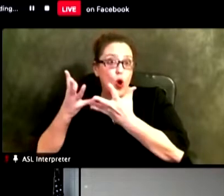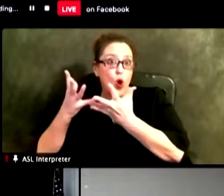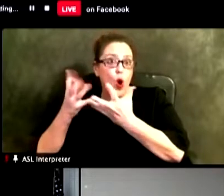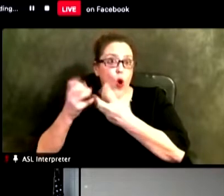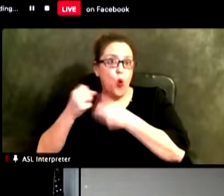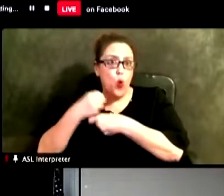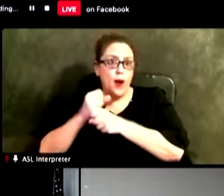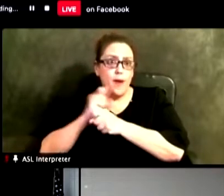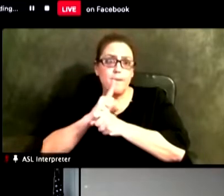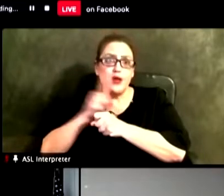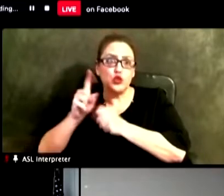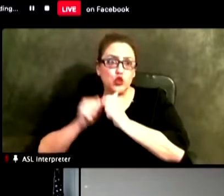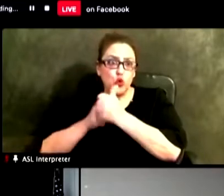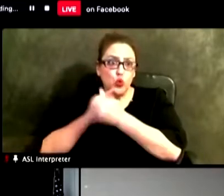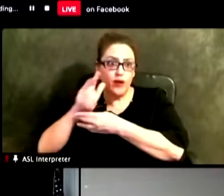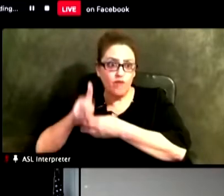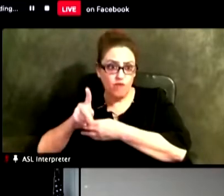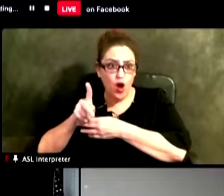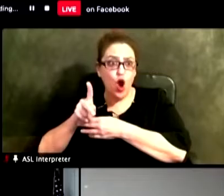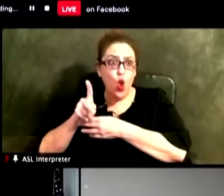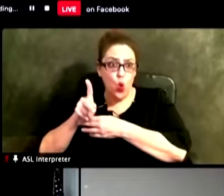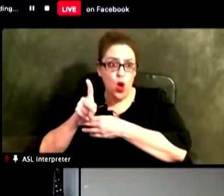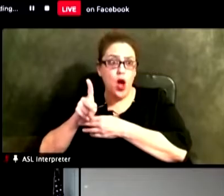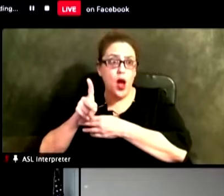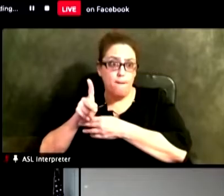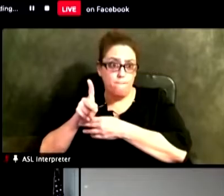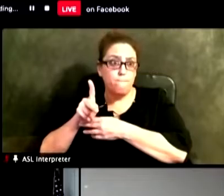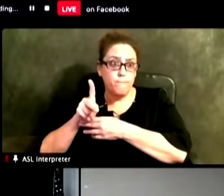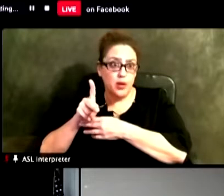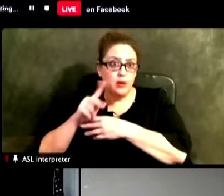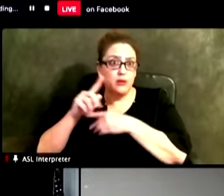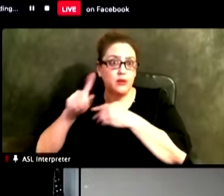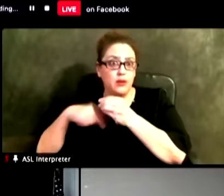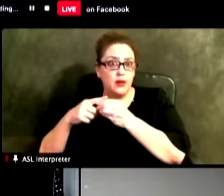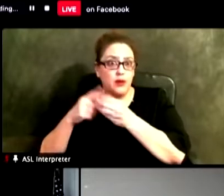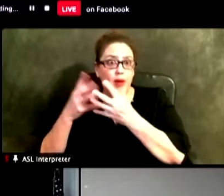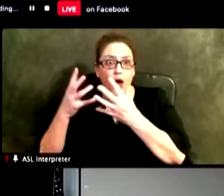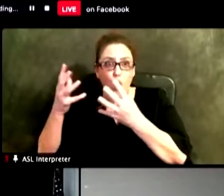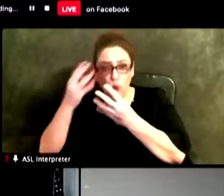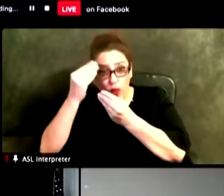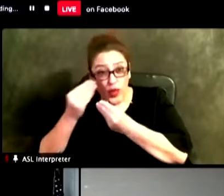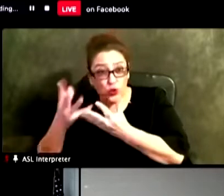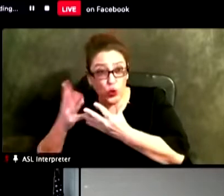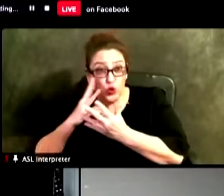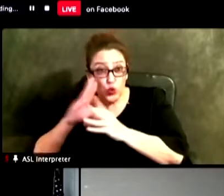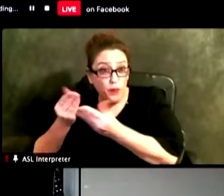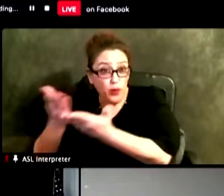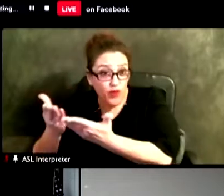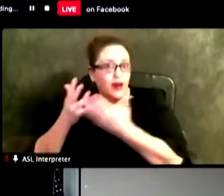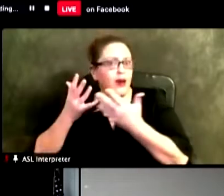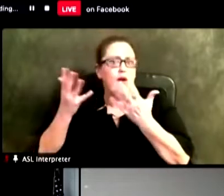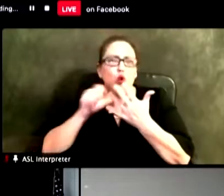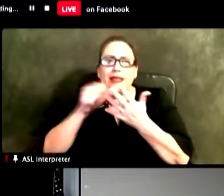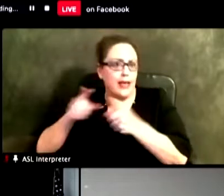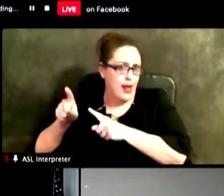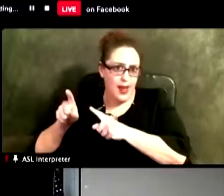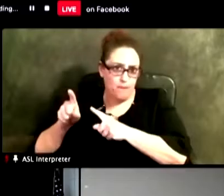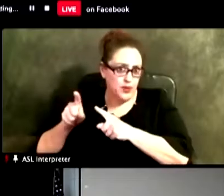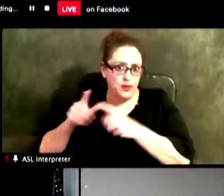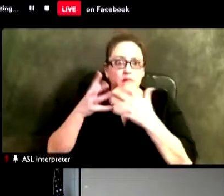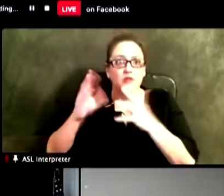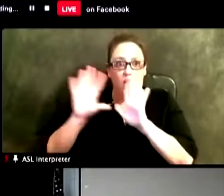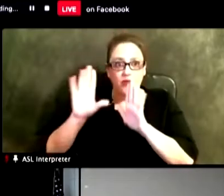on what was told and what isn't being done. And so obviously it sounds like a